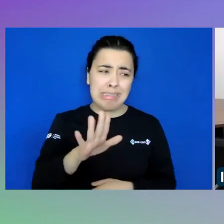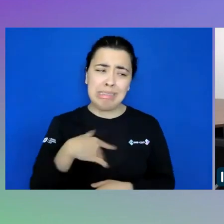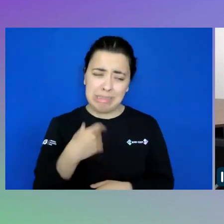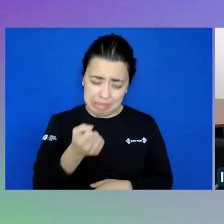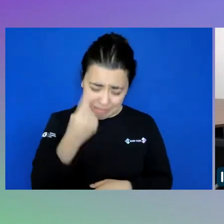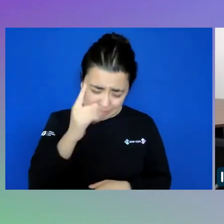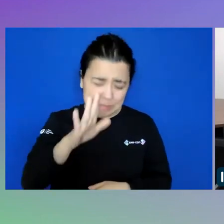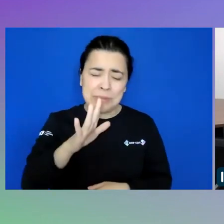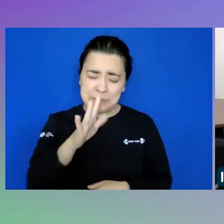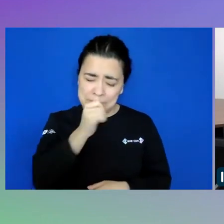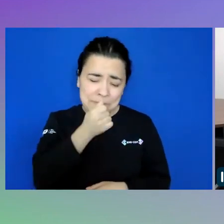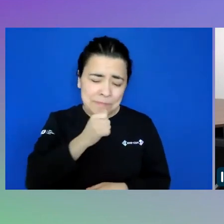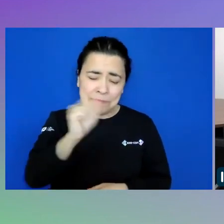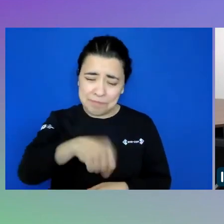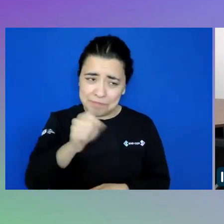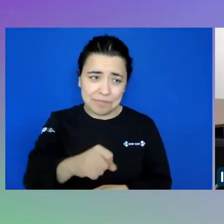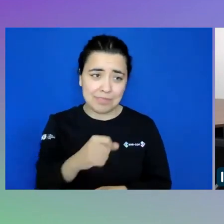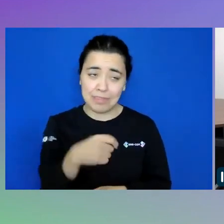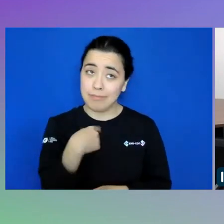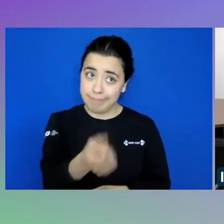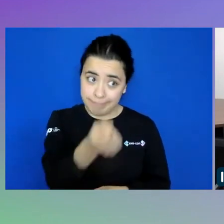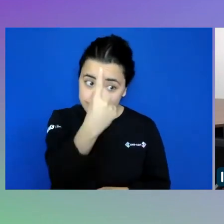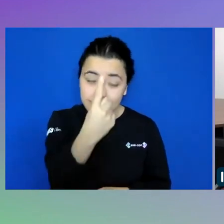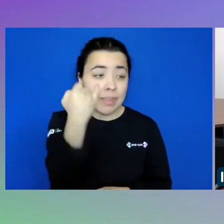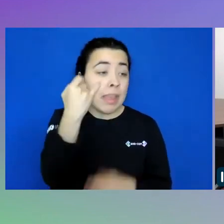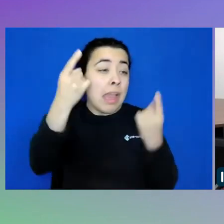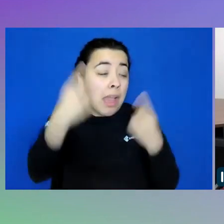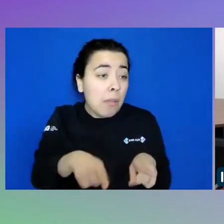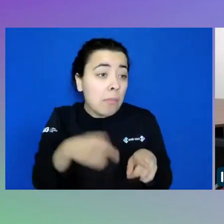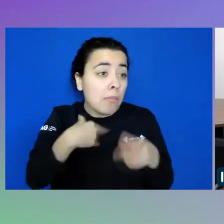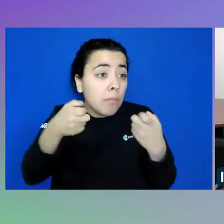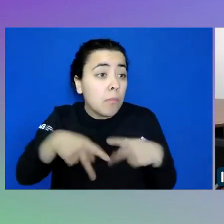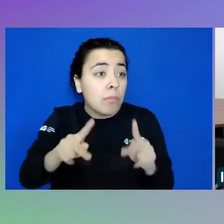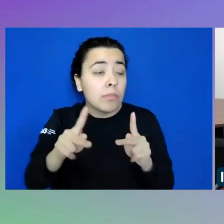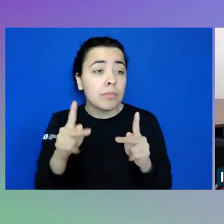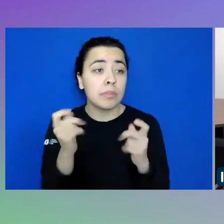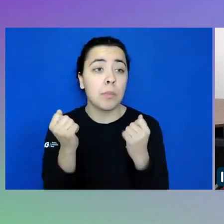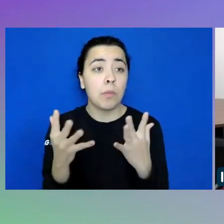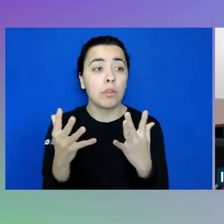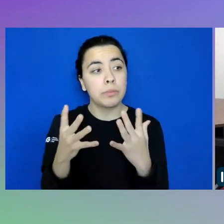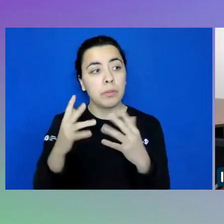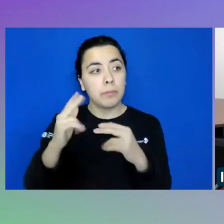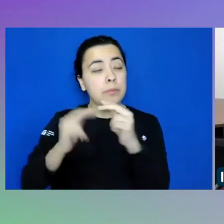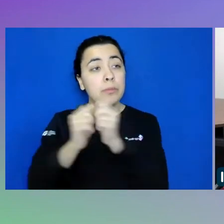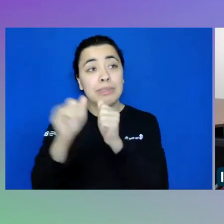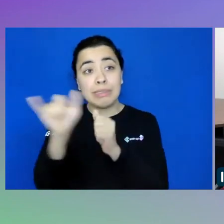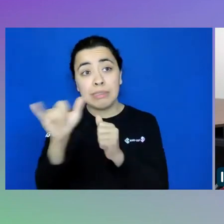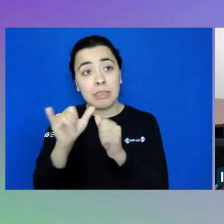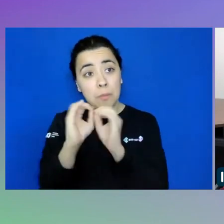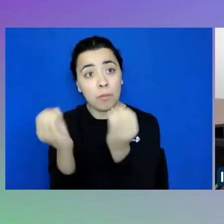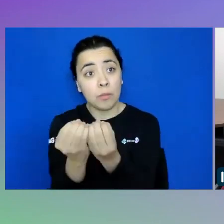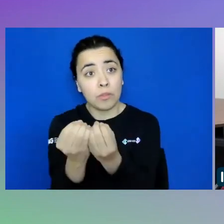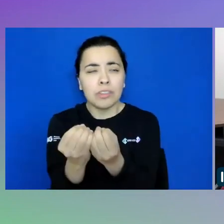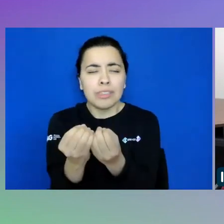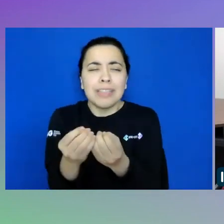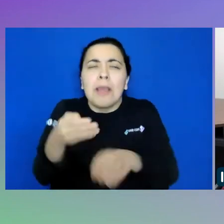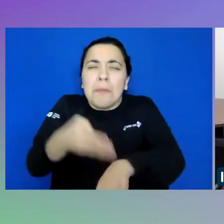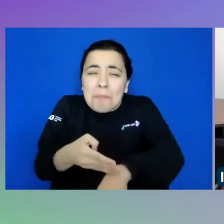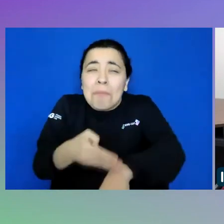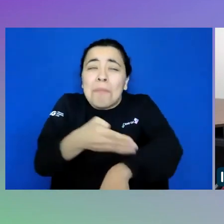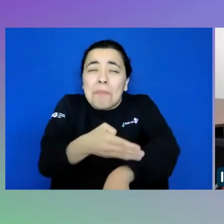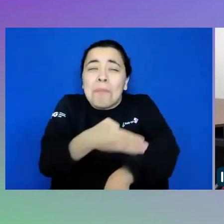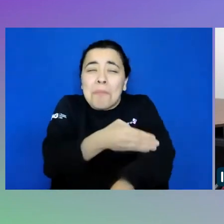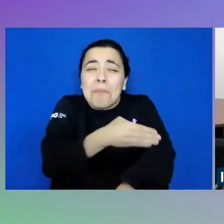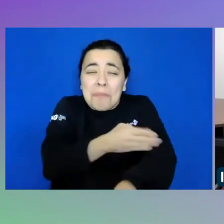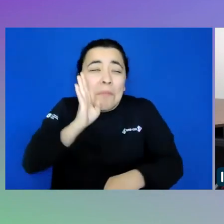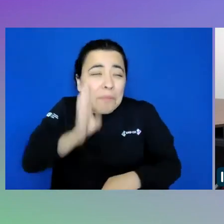Um, I think if you get the chance to work on multiple builds with the same organization, I can tell you it does get better, but